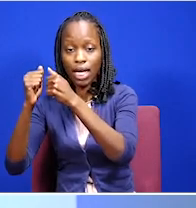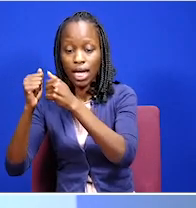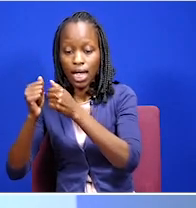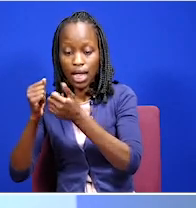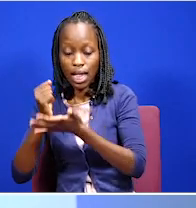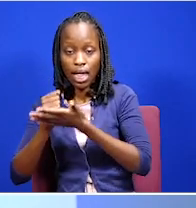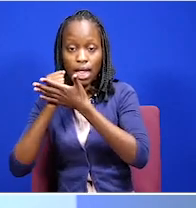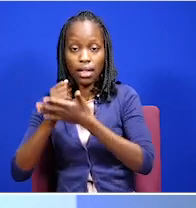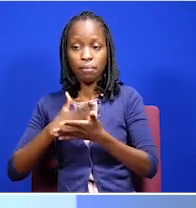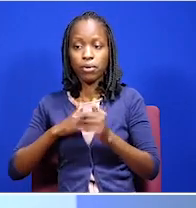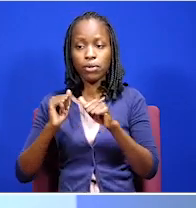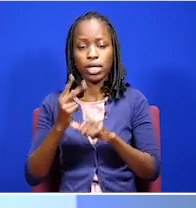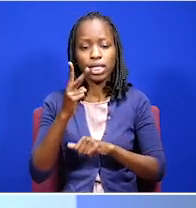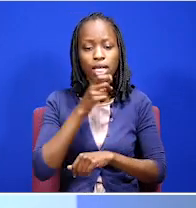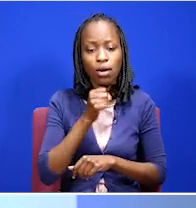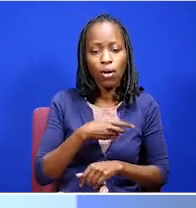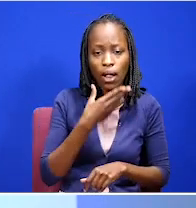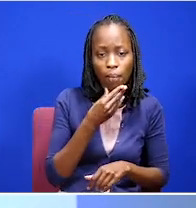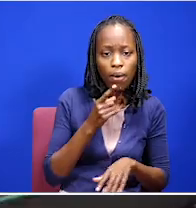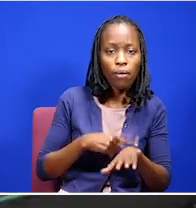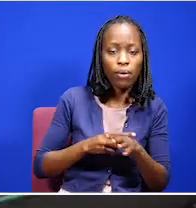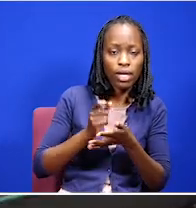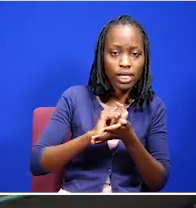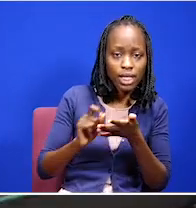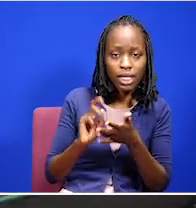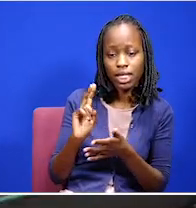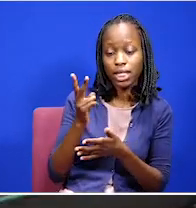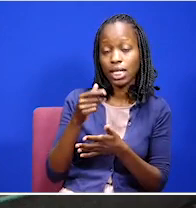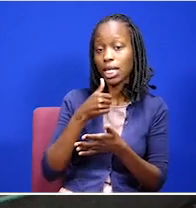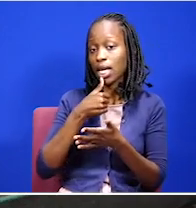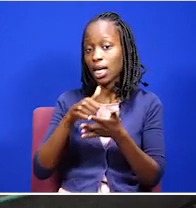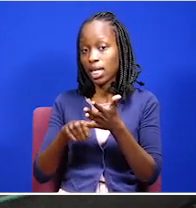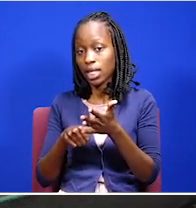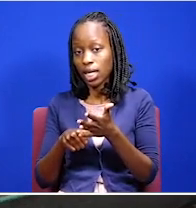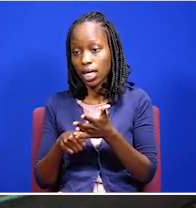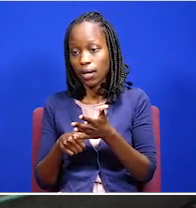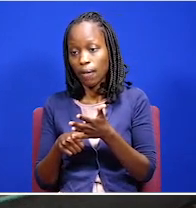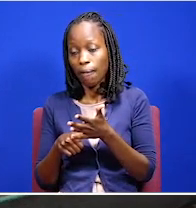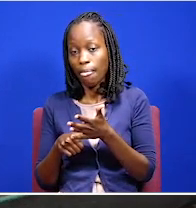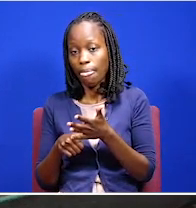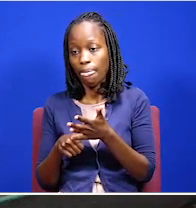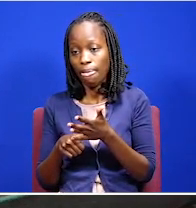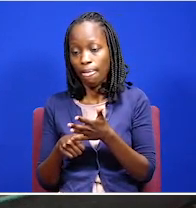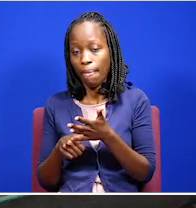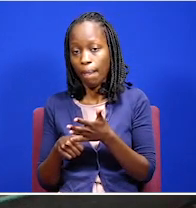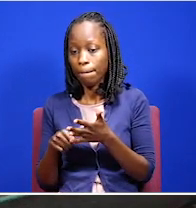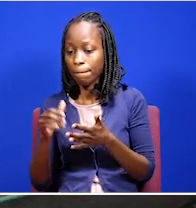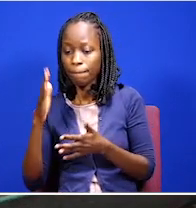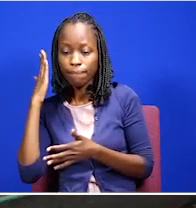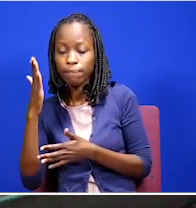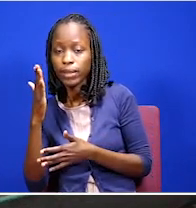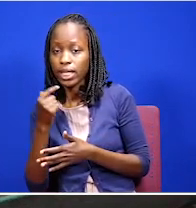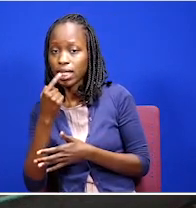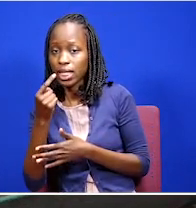take me anywhere. But the prayer style will take me somewhere. And you see, an old man, Peter, when he's writing his